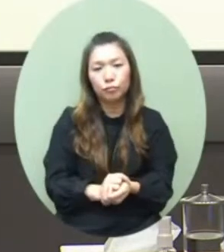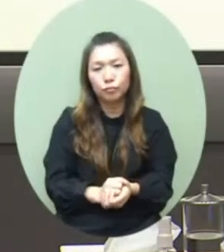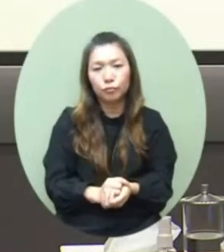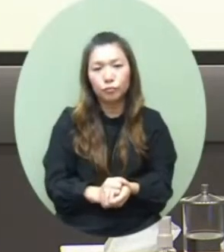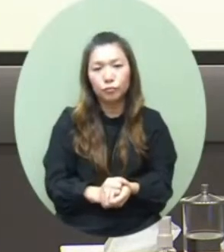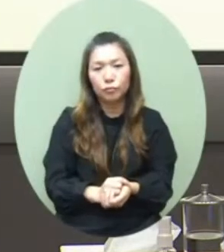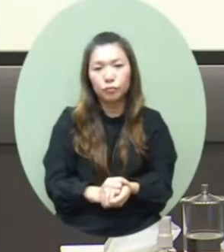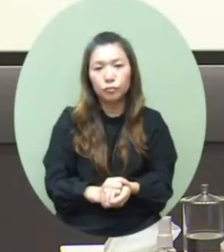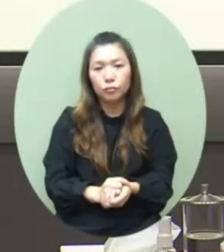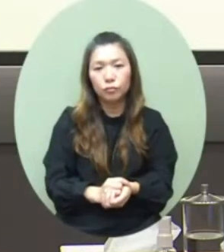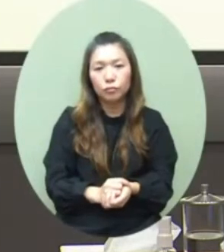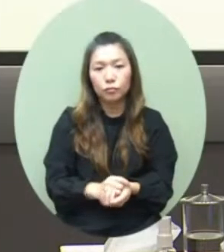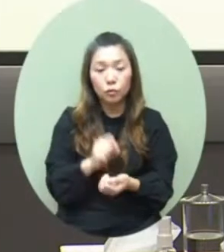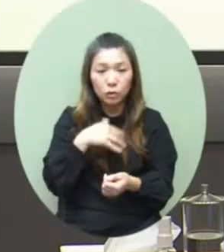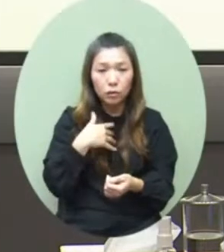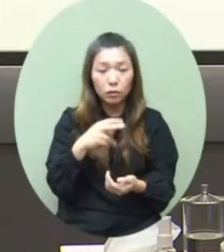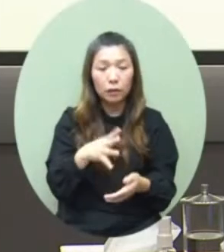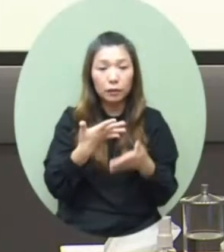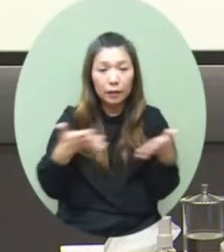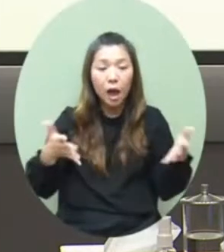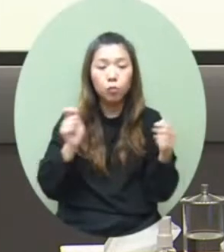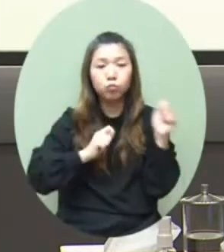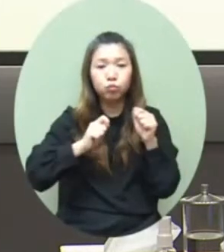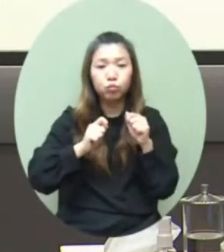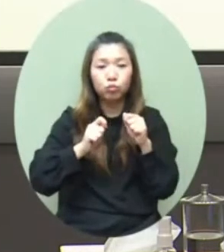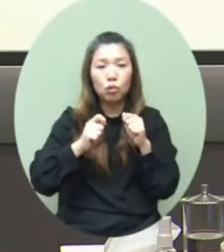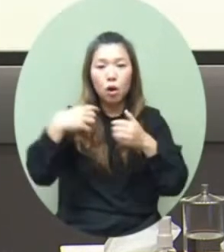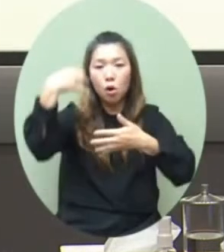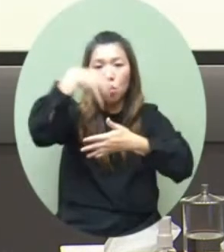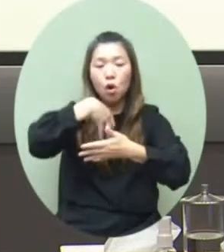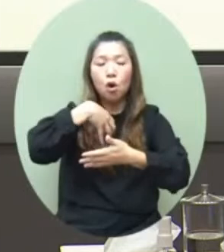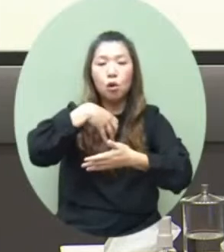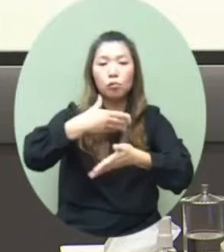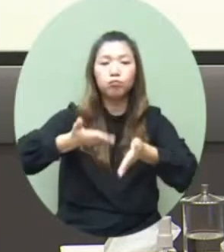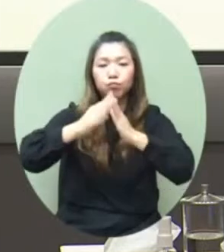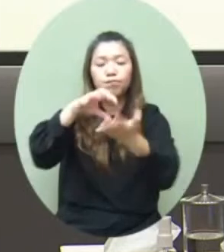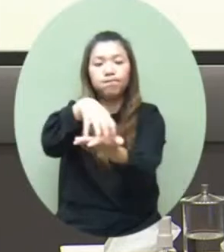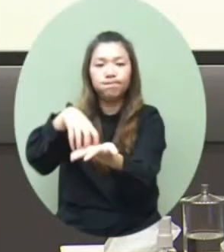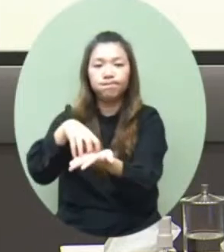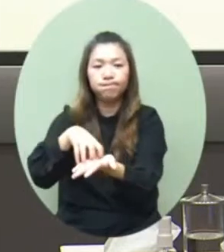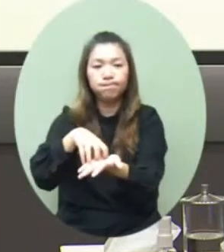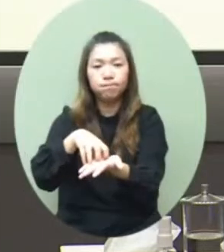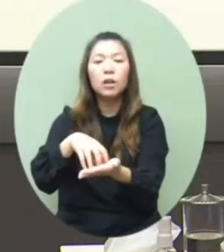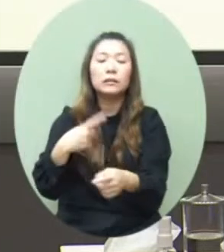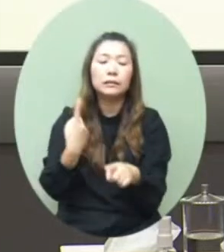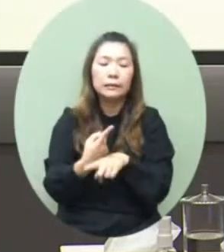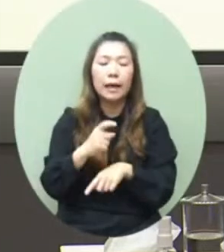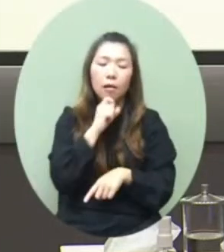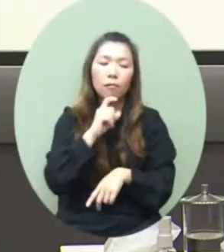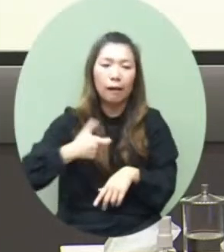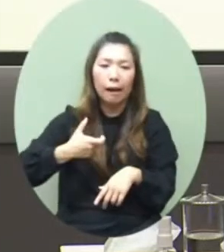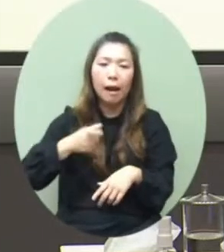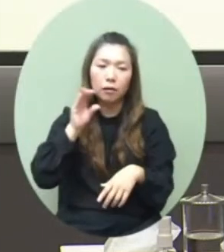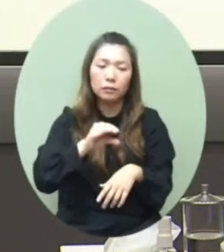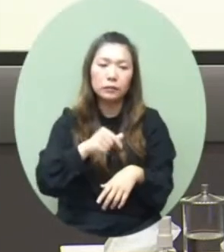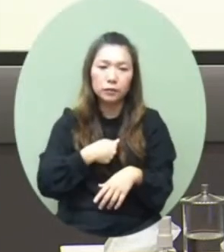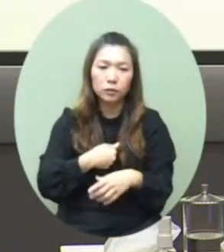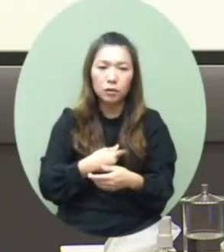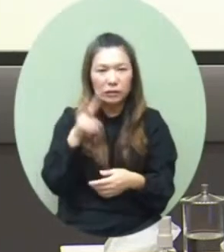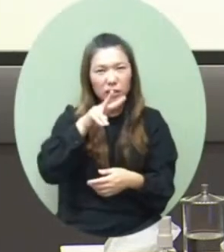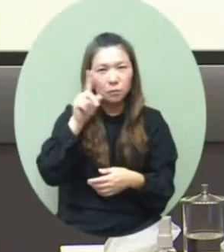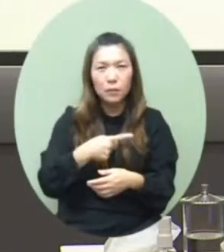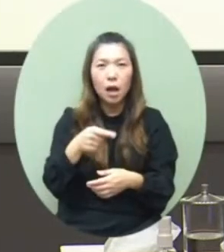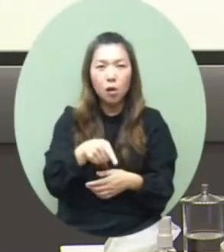some activities for the public to enjoy without needing subsidies from the government, whereas